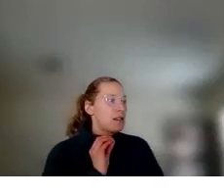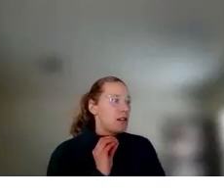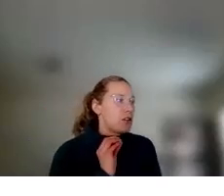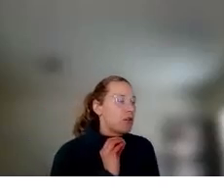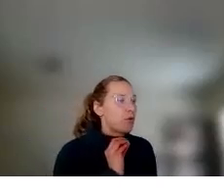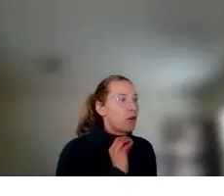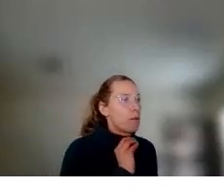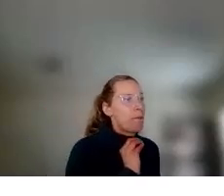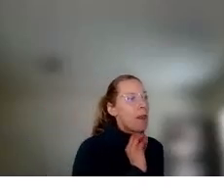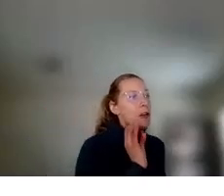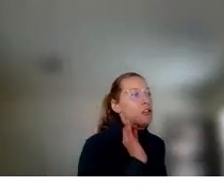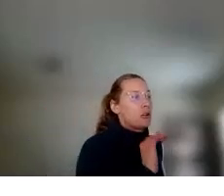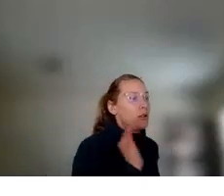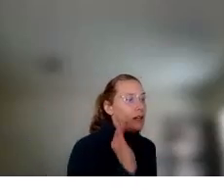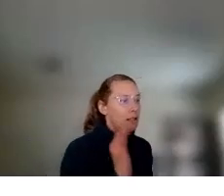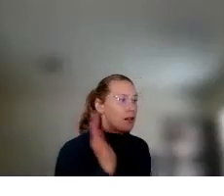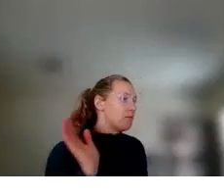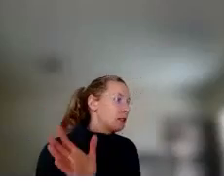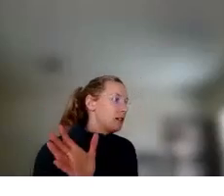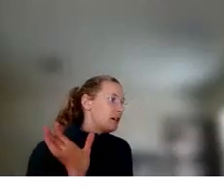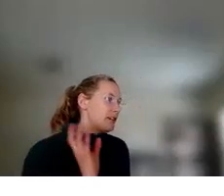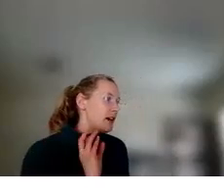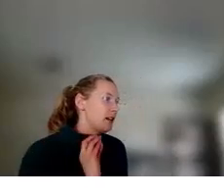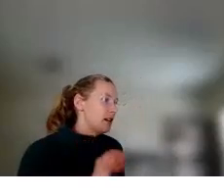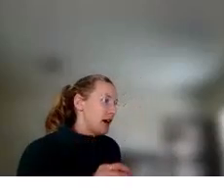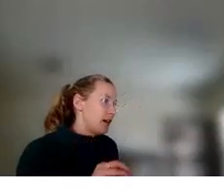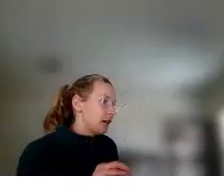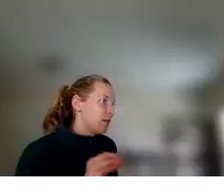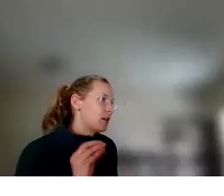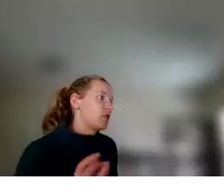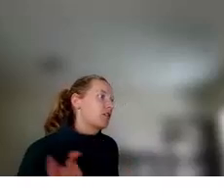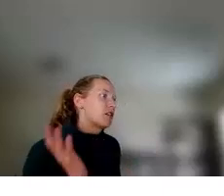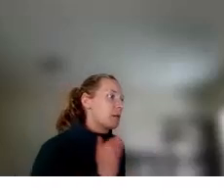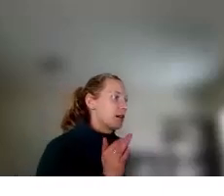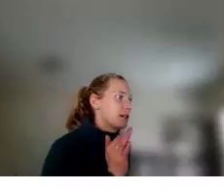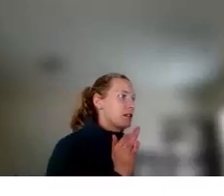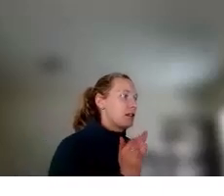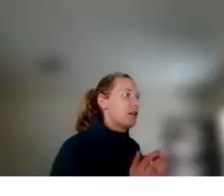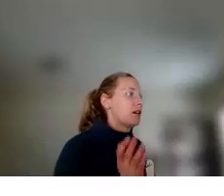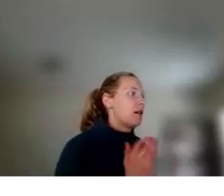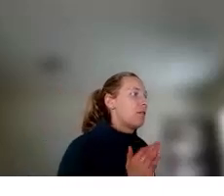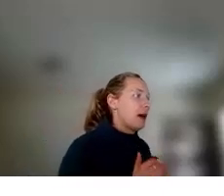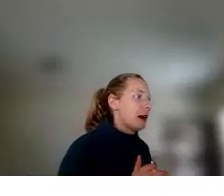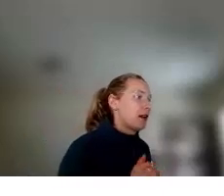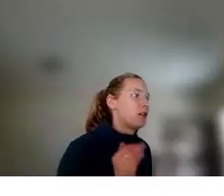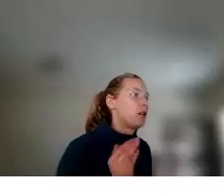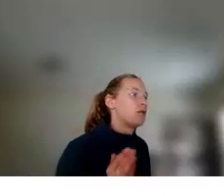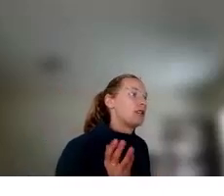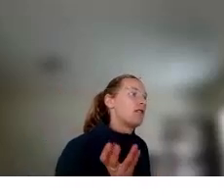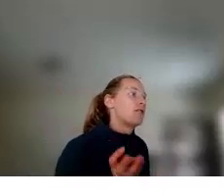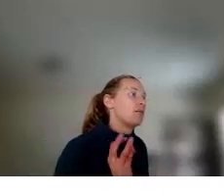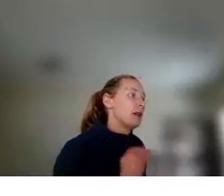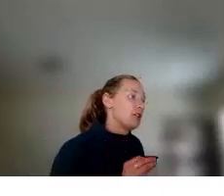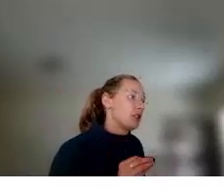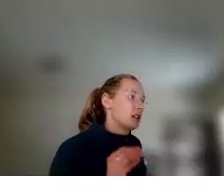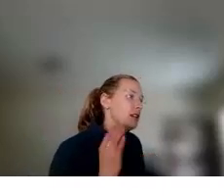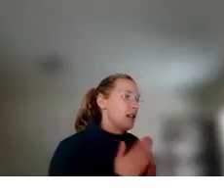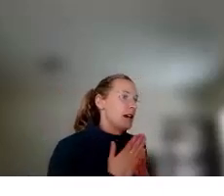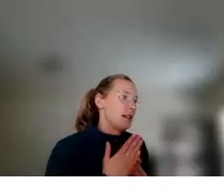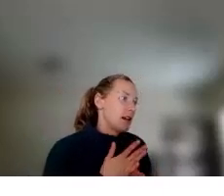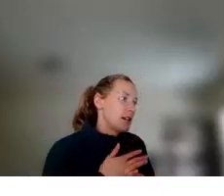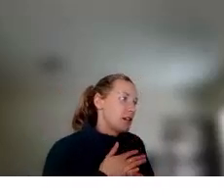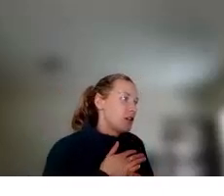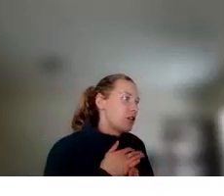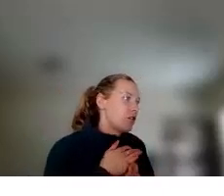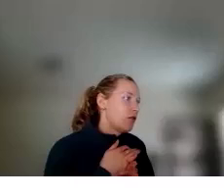the attestation form, don't hit complete on that yet, because you're expected to then come back and use the information